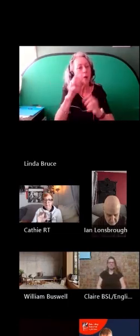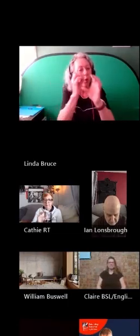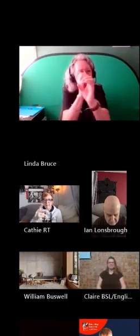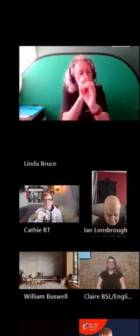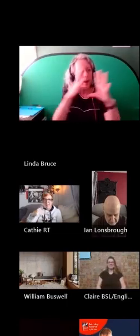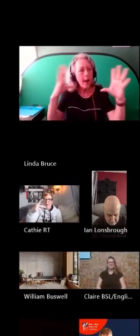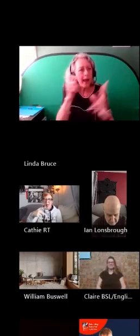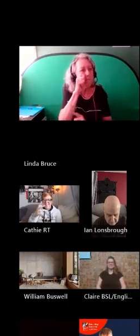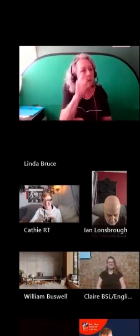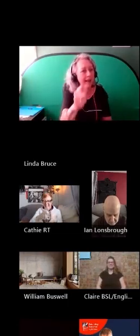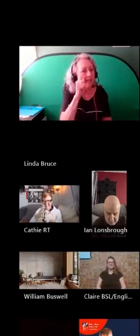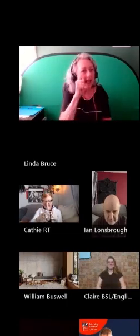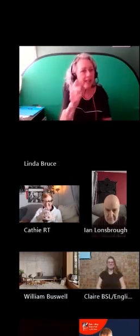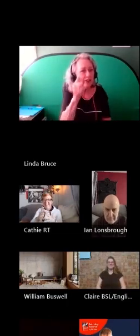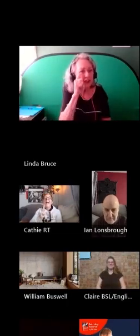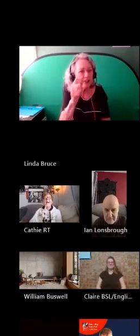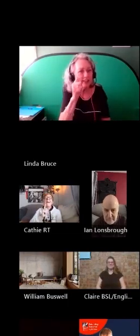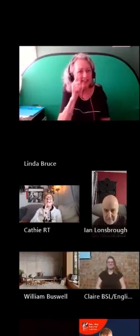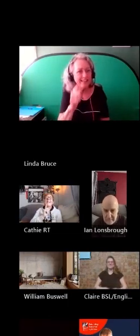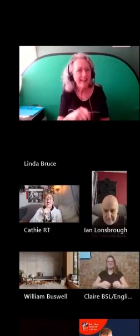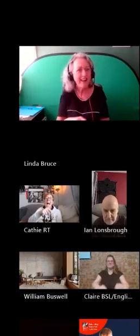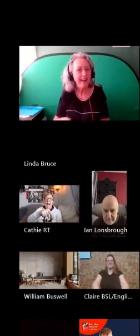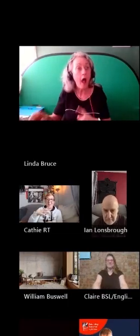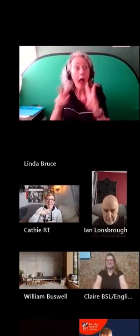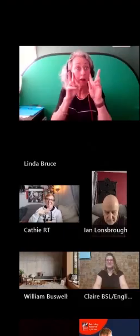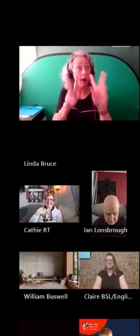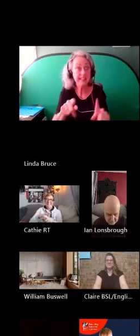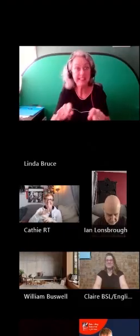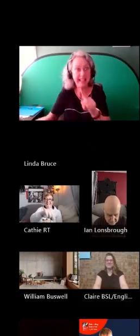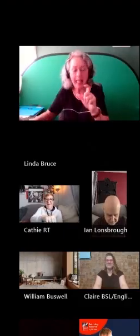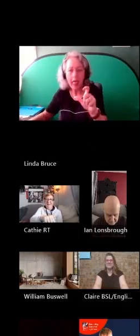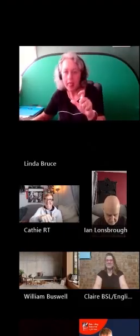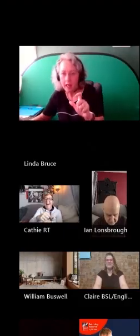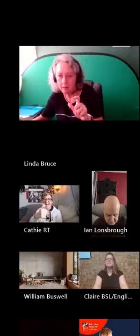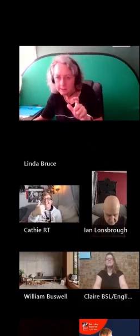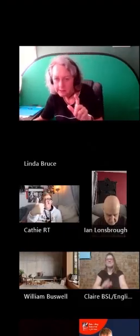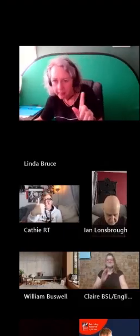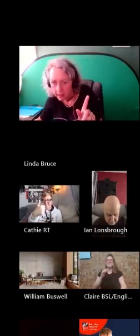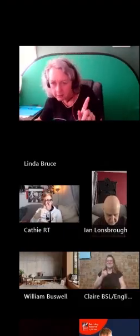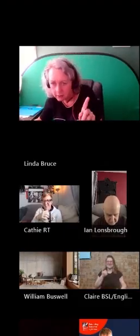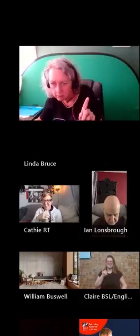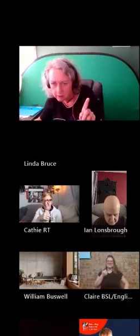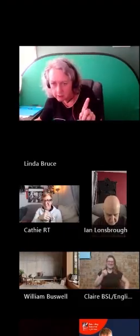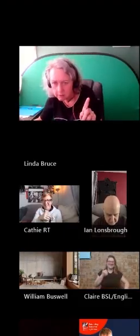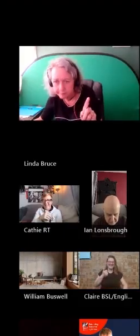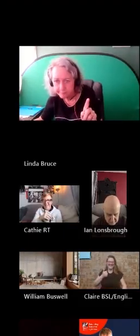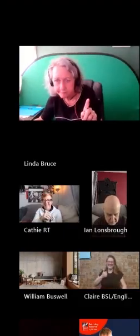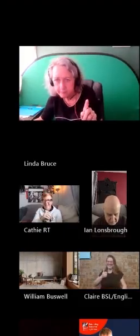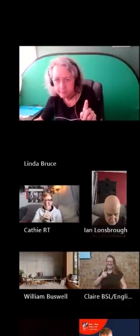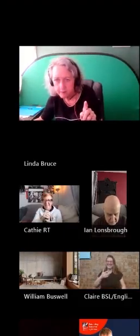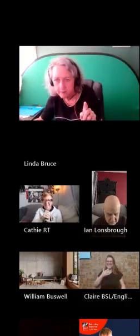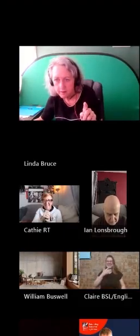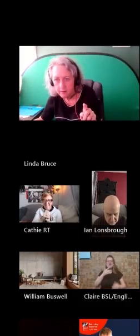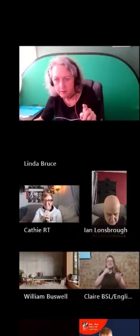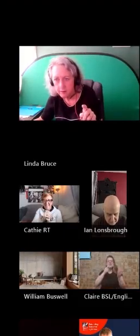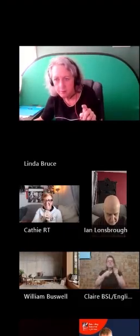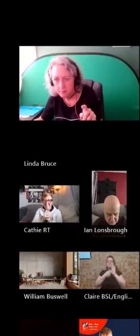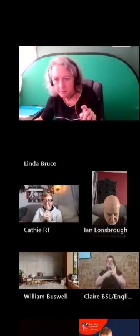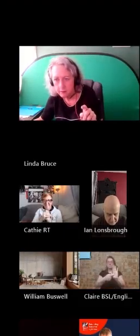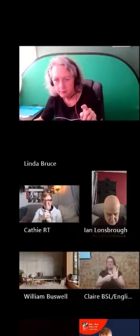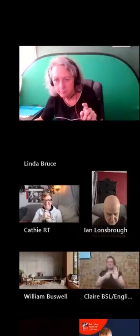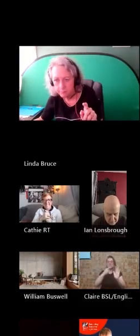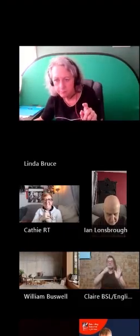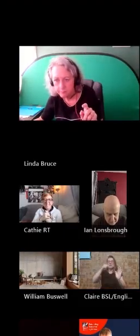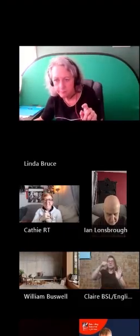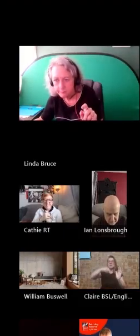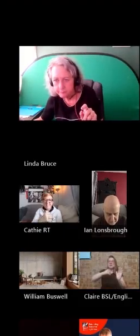Now, working through how magnification works, as I'm demonstrating this with my